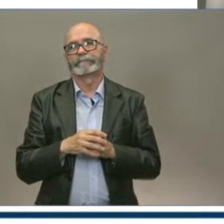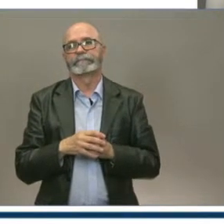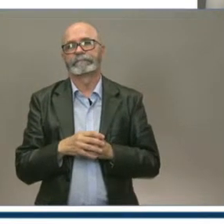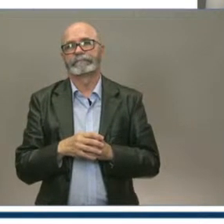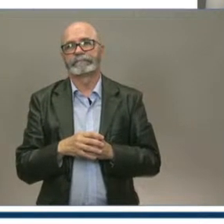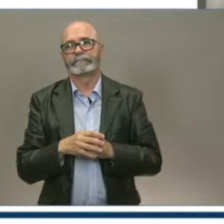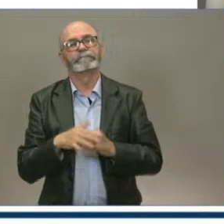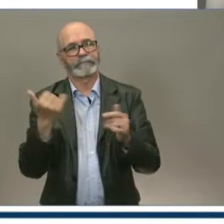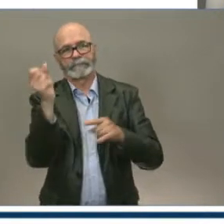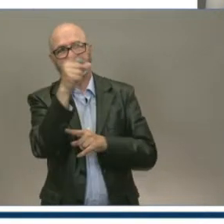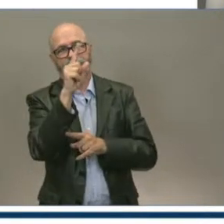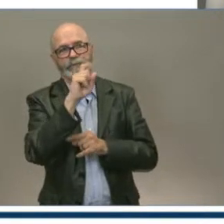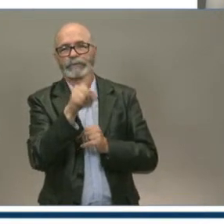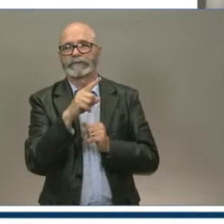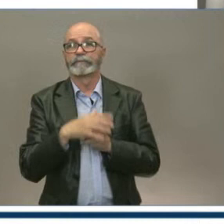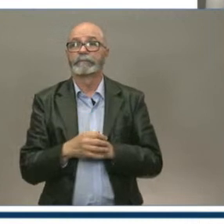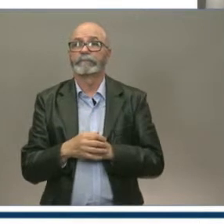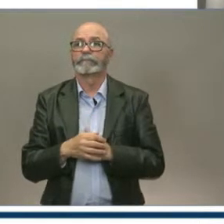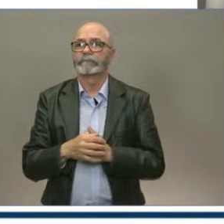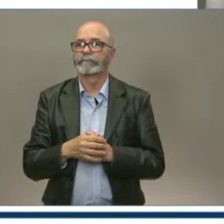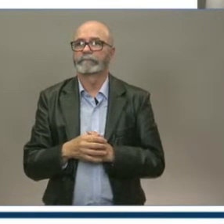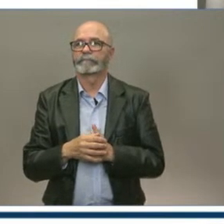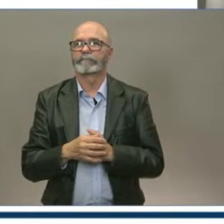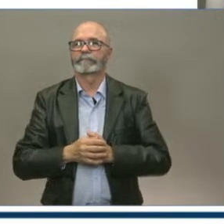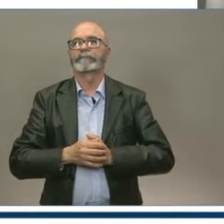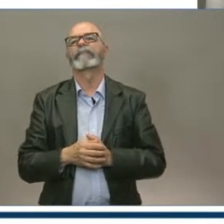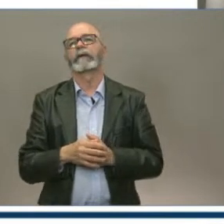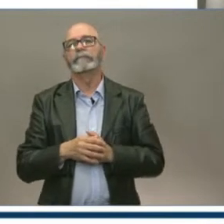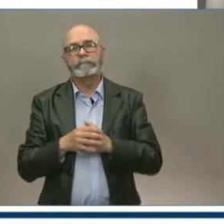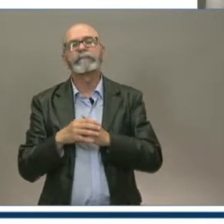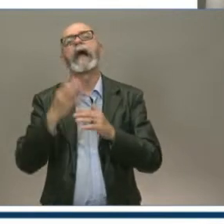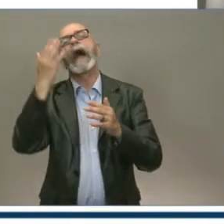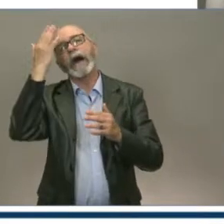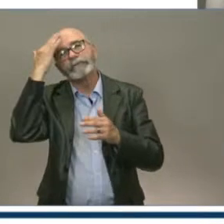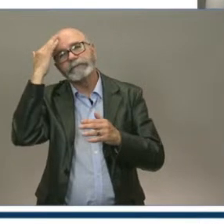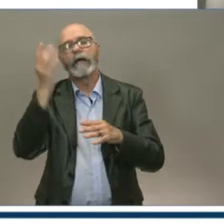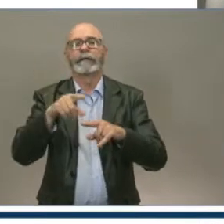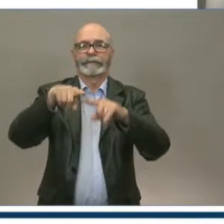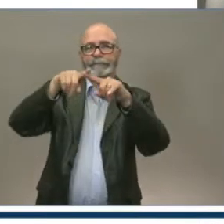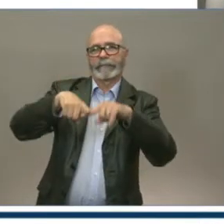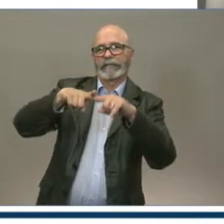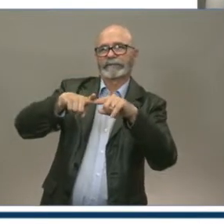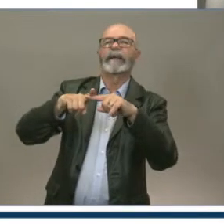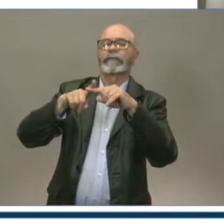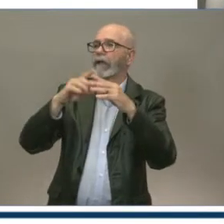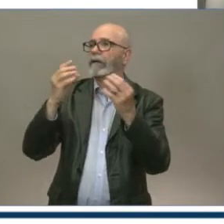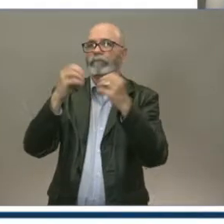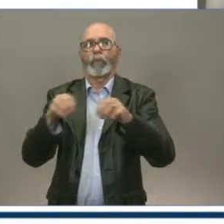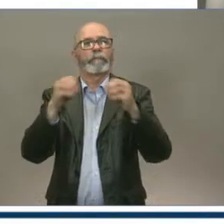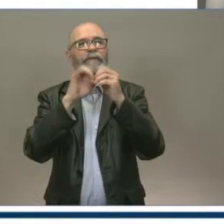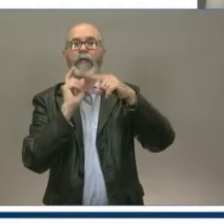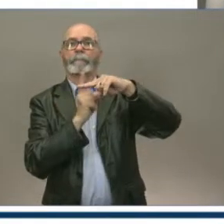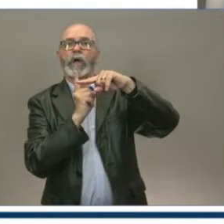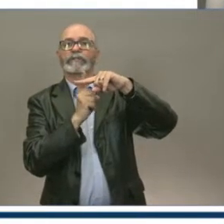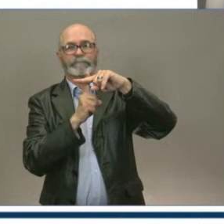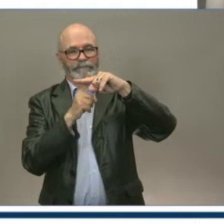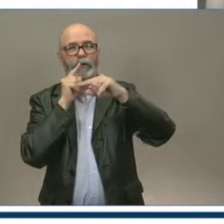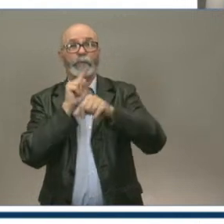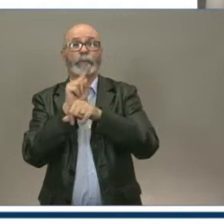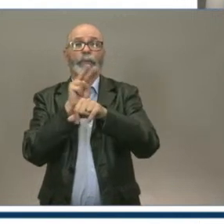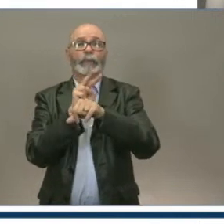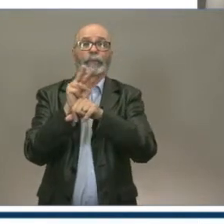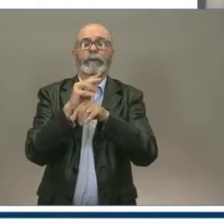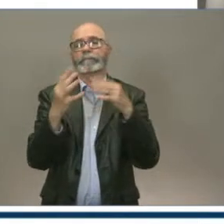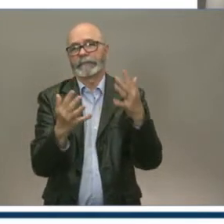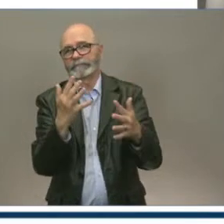obviously this could be impacted by the number of cases that Nova Scotia has in the coming weeks, but once the vaccinations take place for members of the